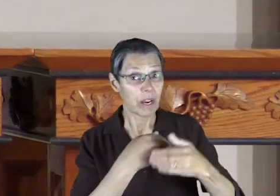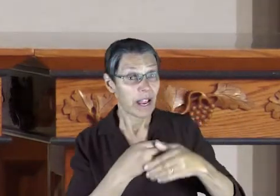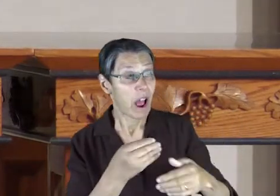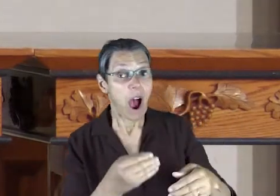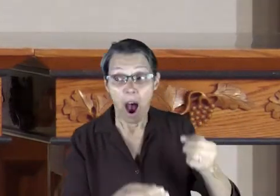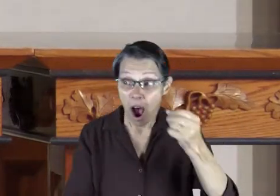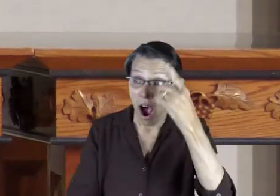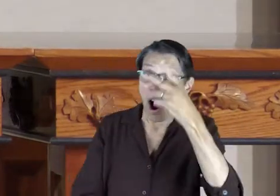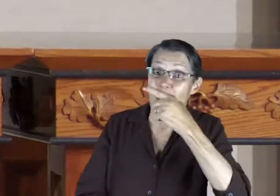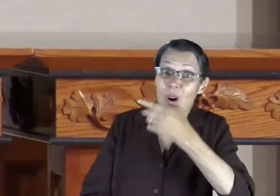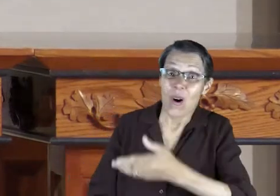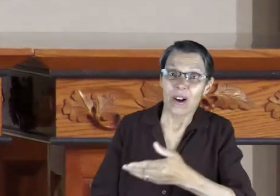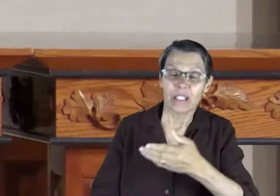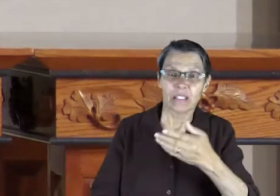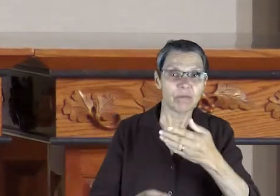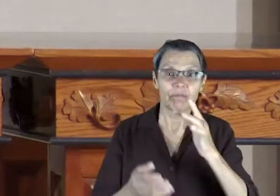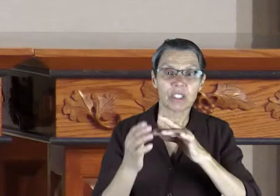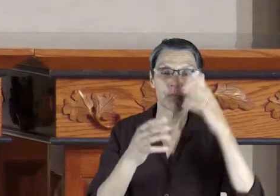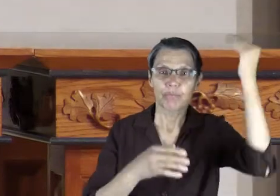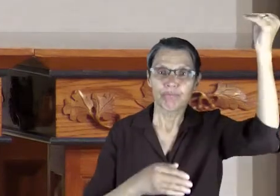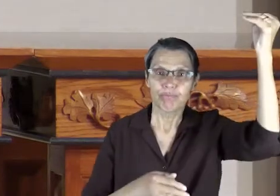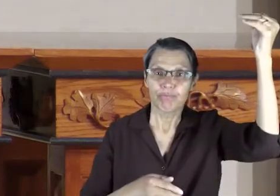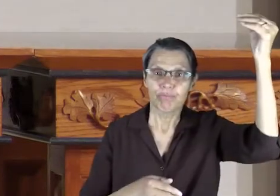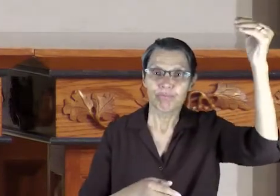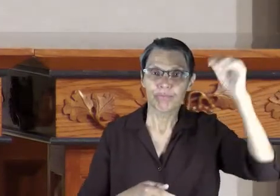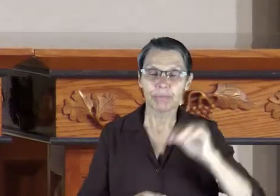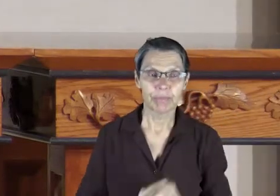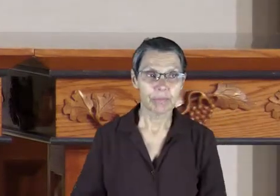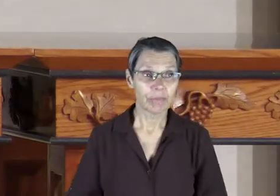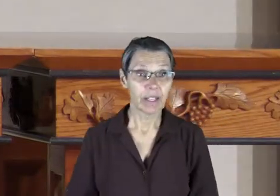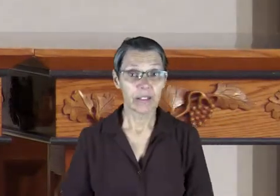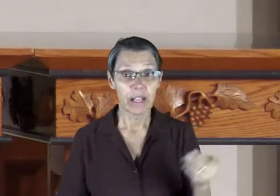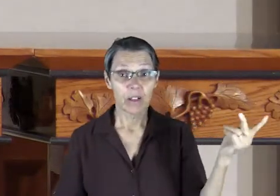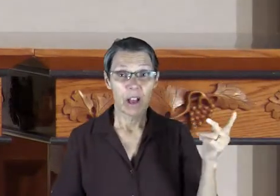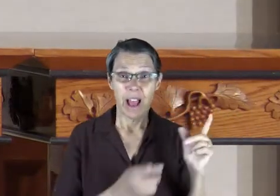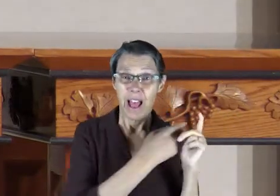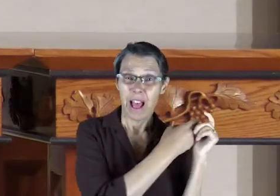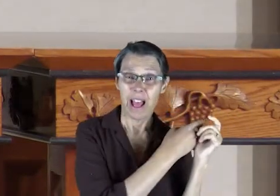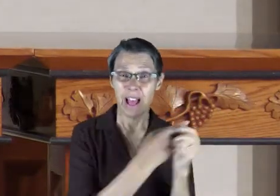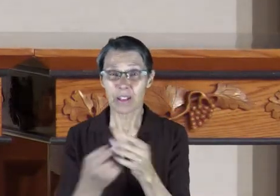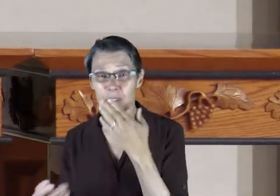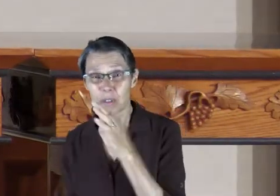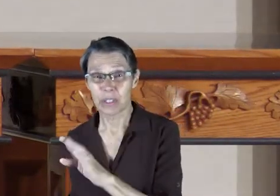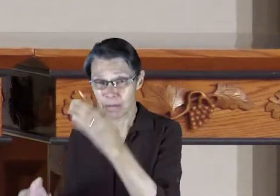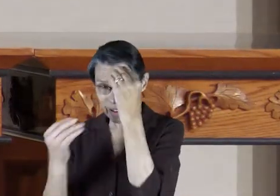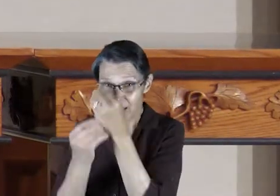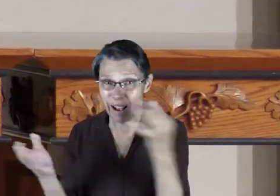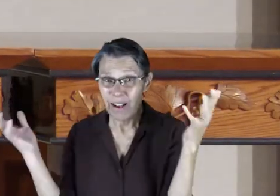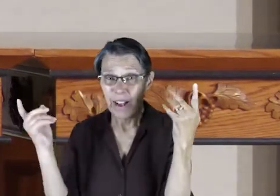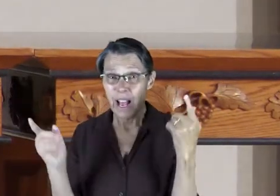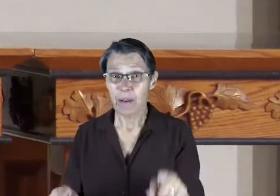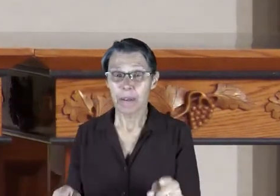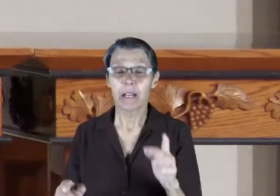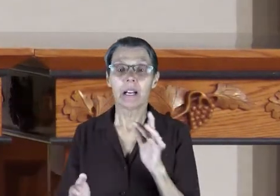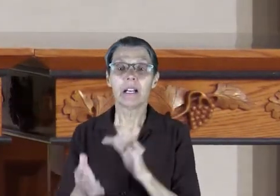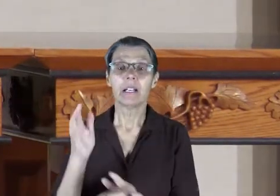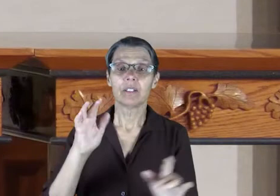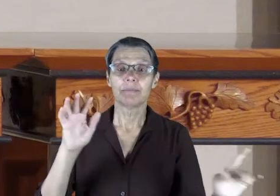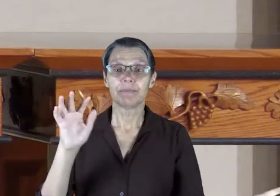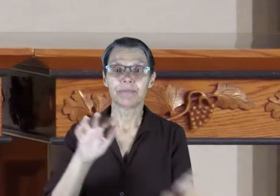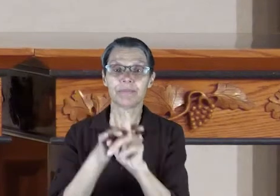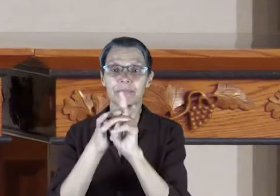He disappears. They run back to tell the other disciples. And then Jesus appears again to